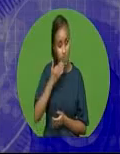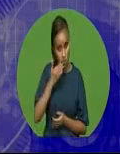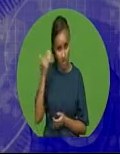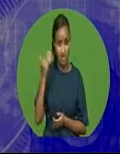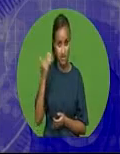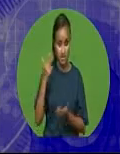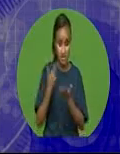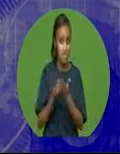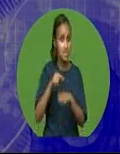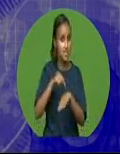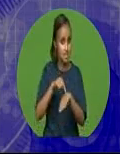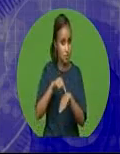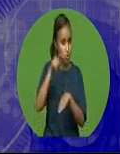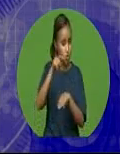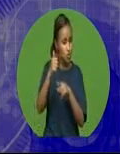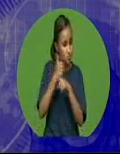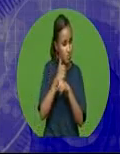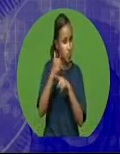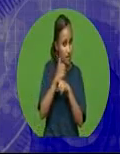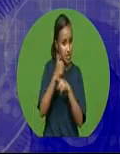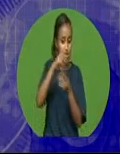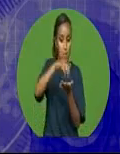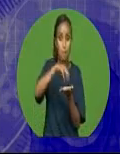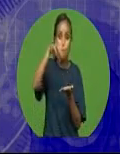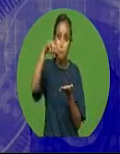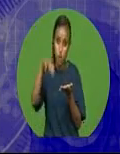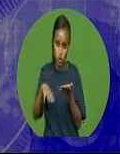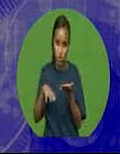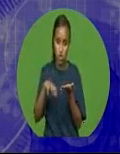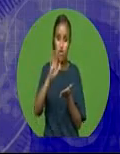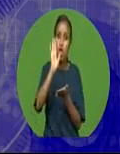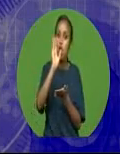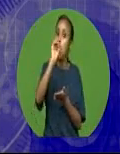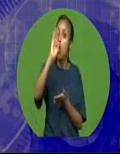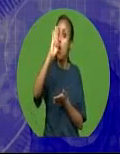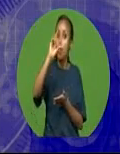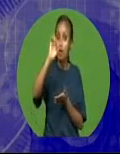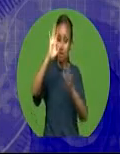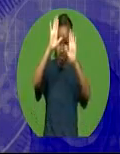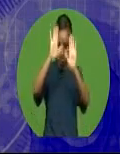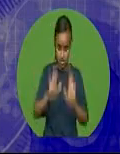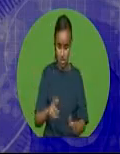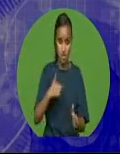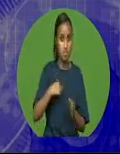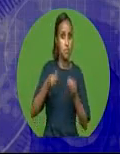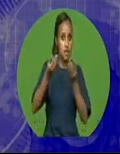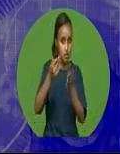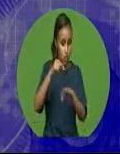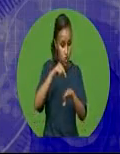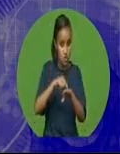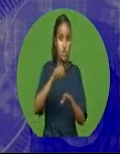Well, it's time that you practice the projection of an oblique plane. I'll give you